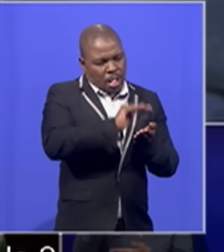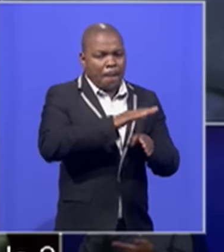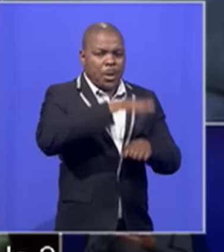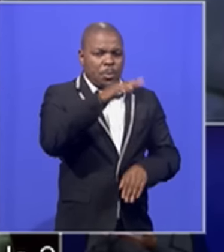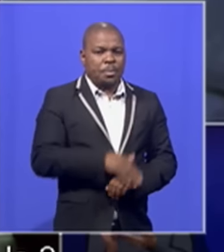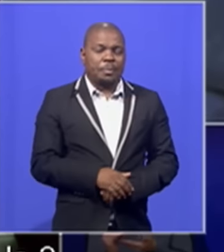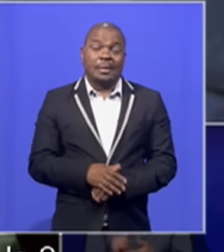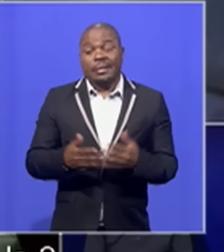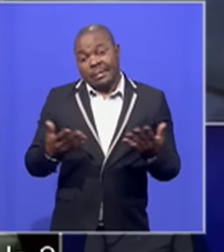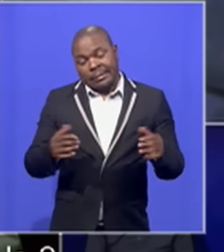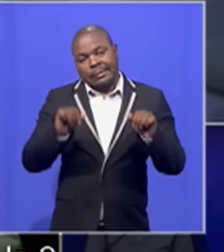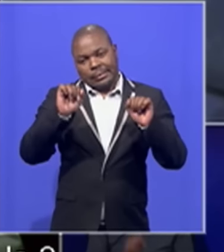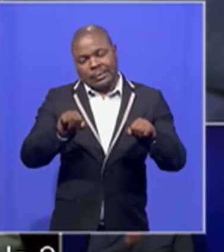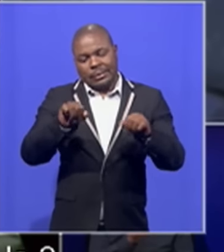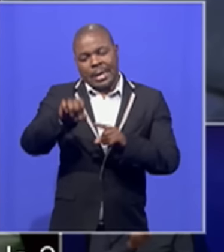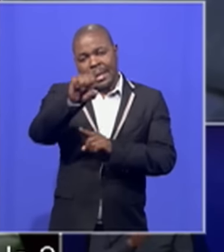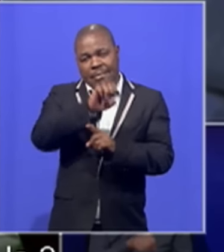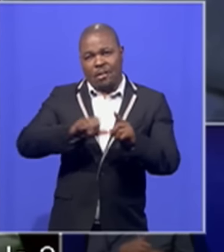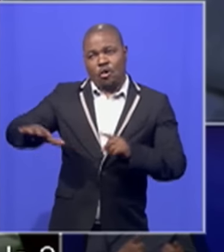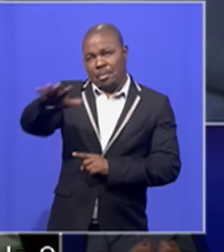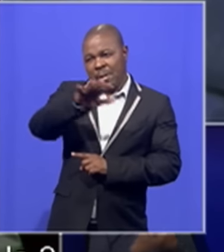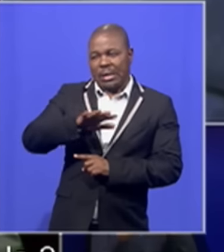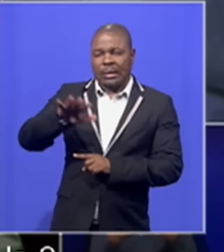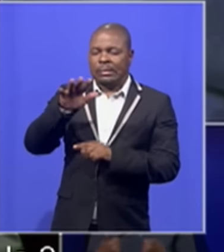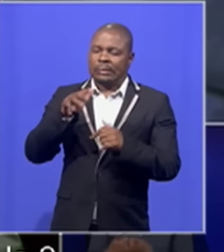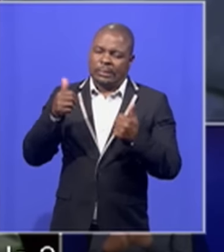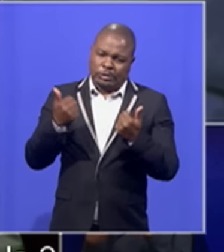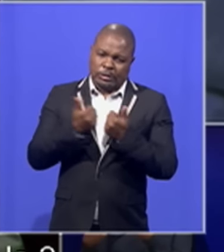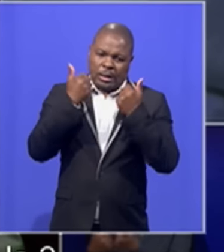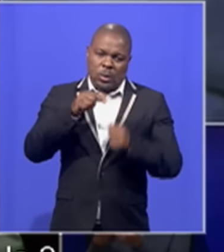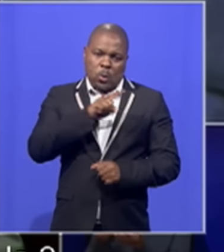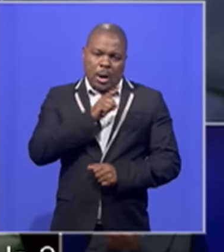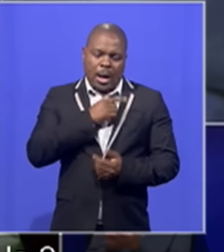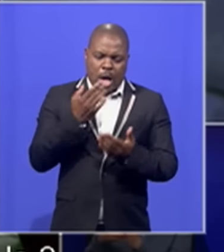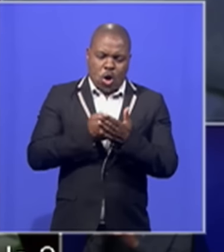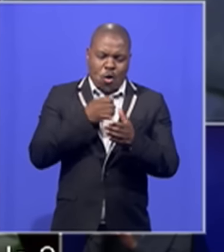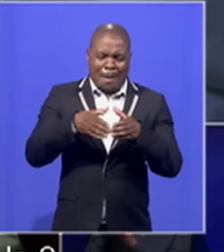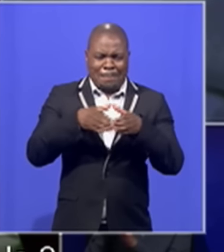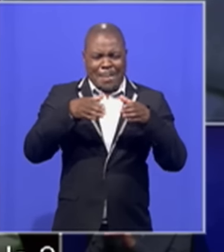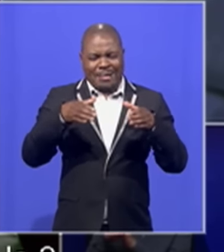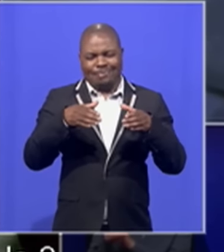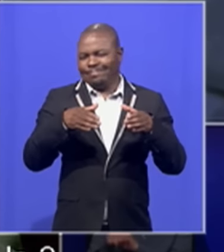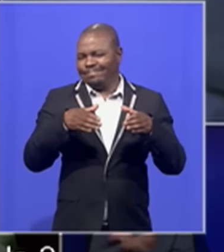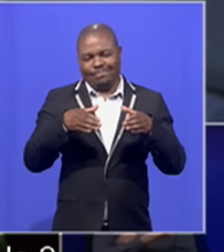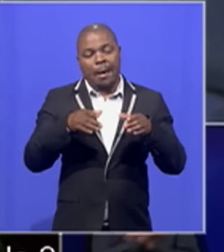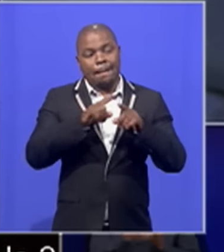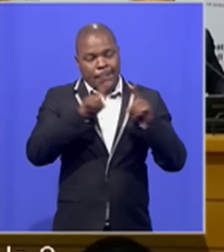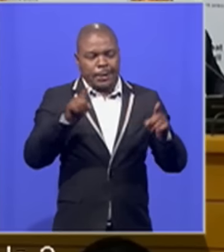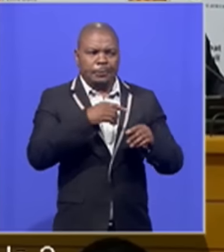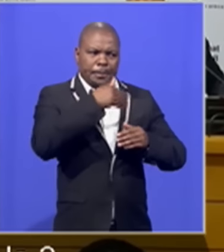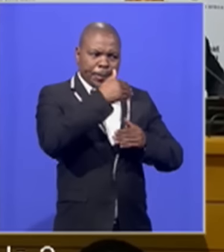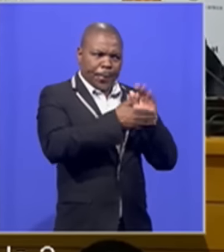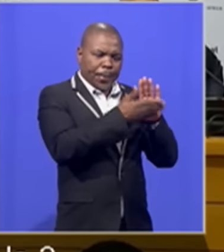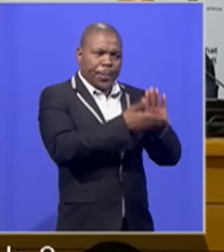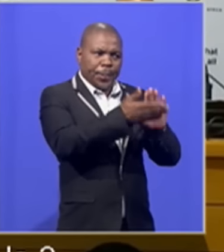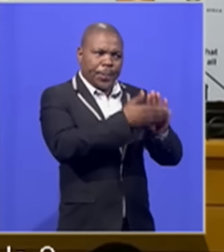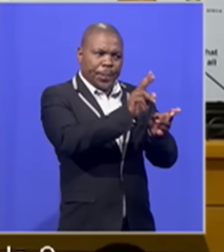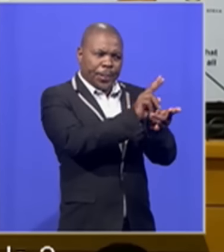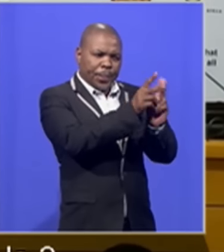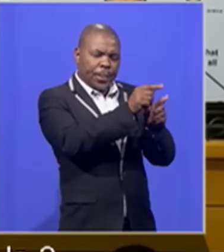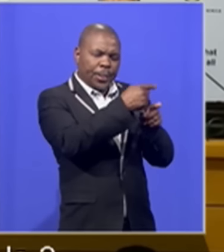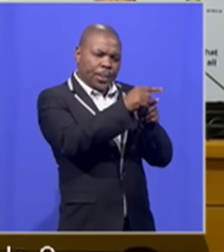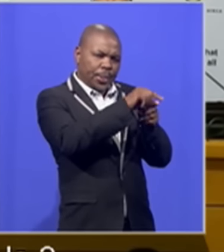a challenging environment of persistently low economic growth, we are on track to achieving this goal. Seelo se se